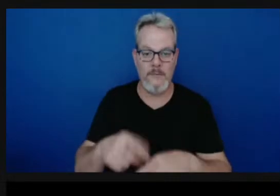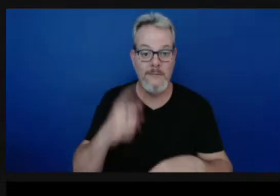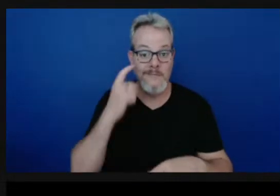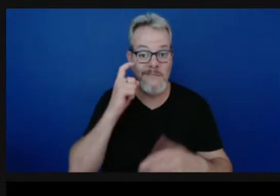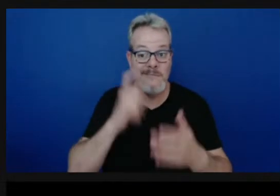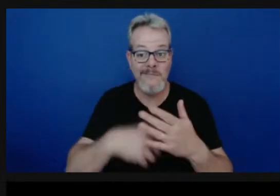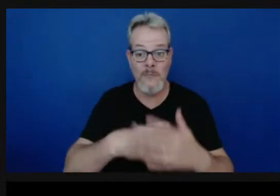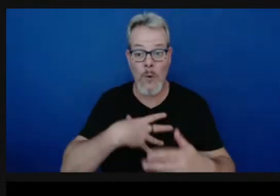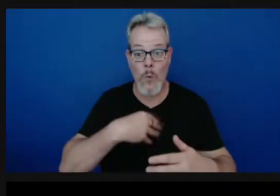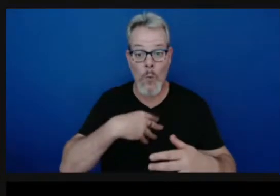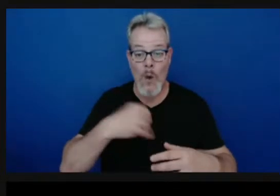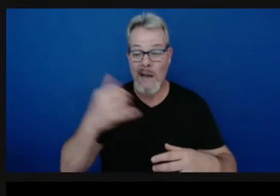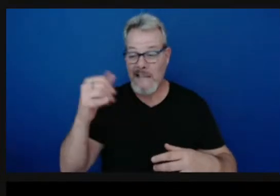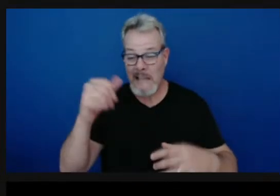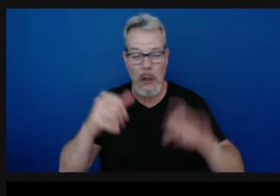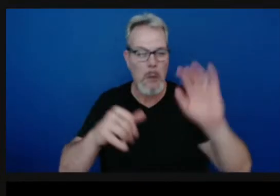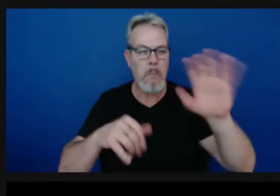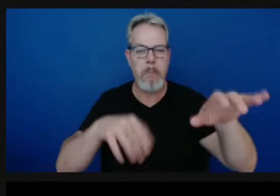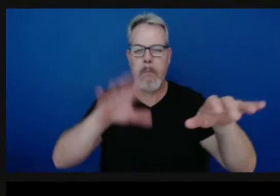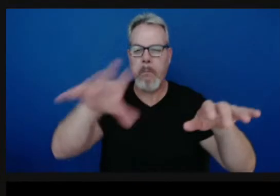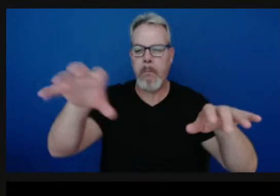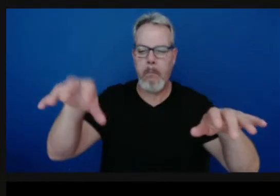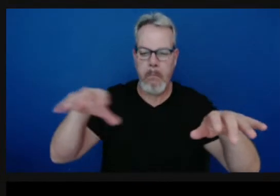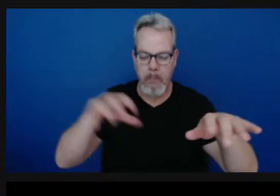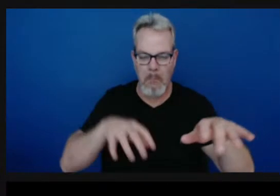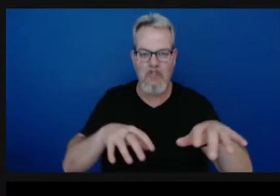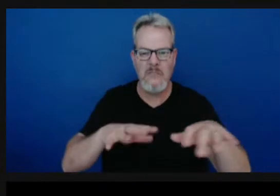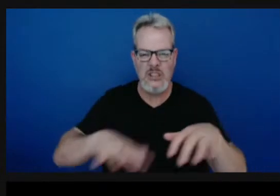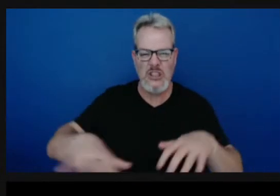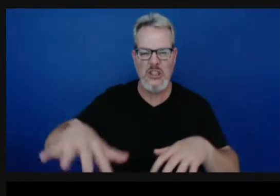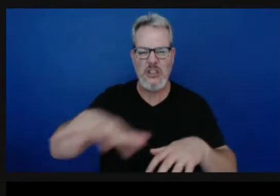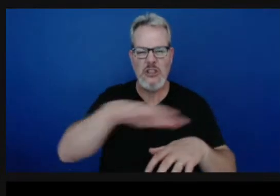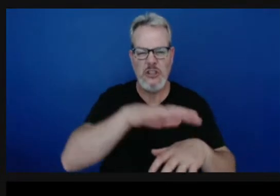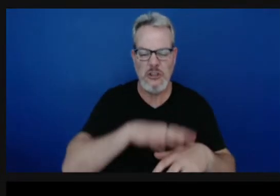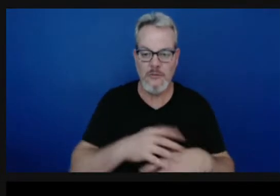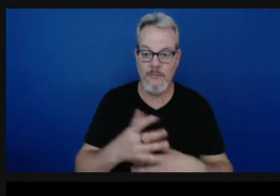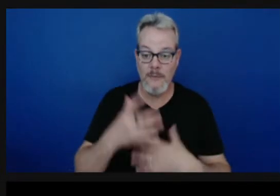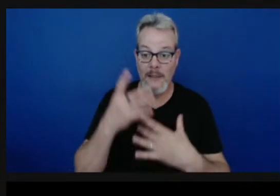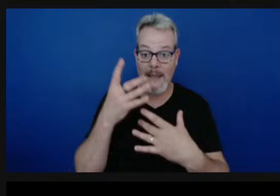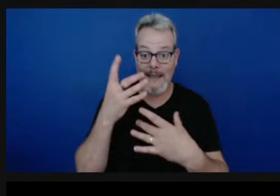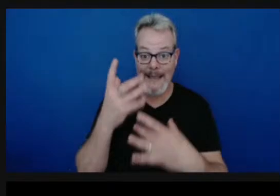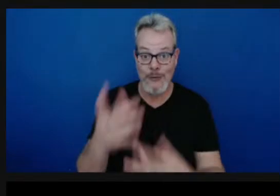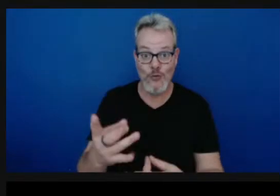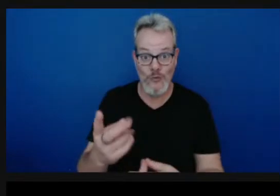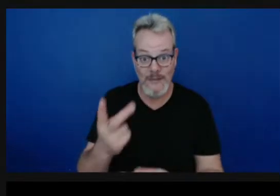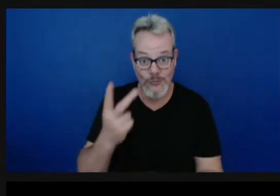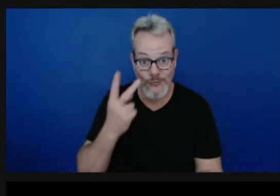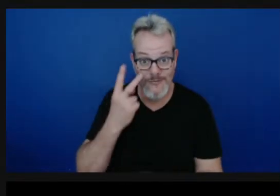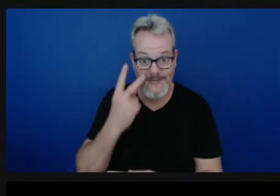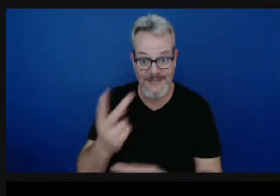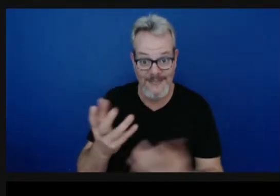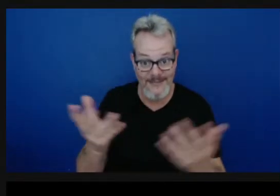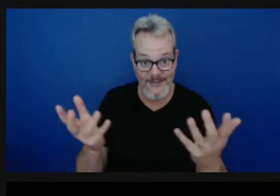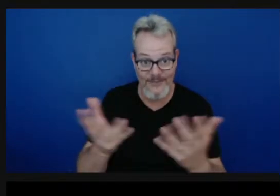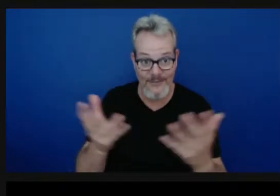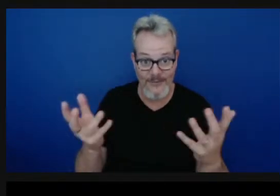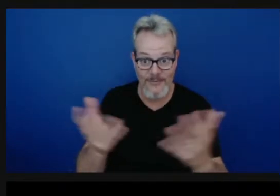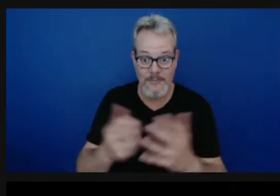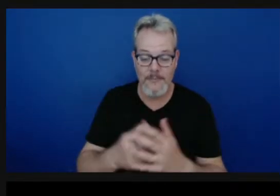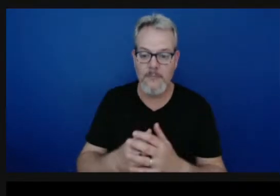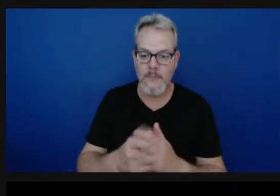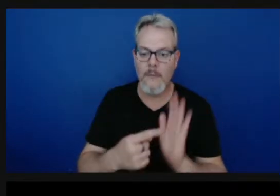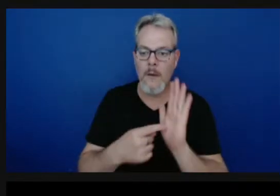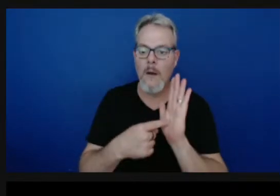around. But what I thought would be interesting is now that we have a chance to catch our breath with this, is I'm going to show